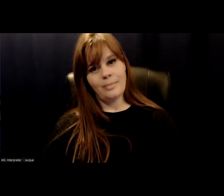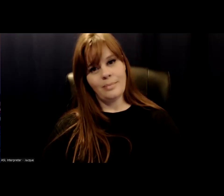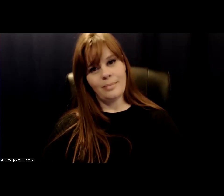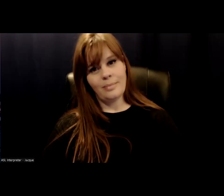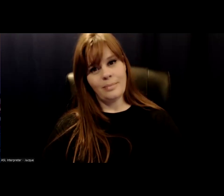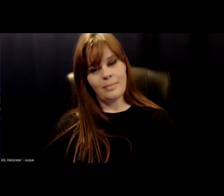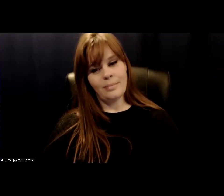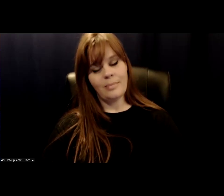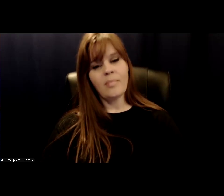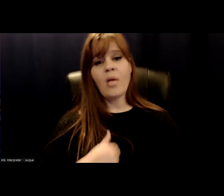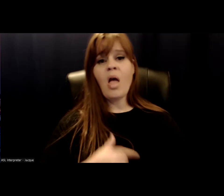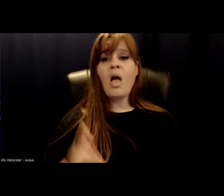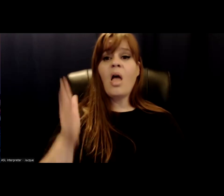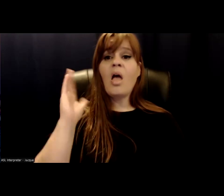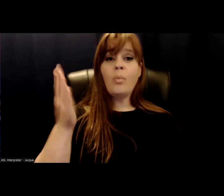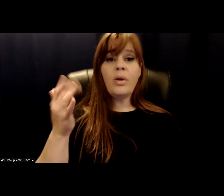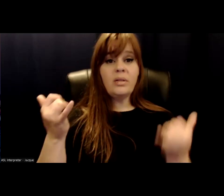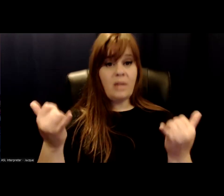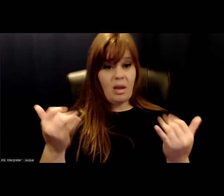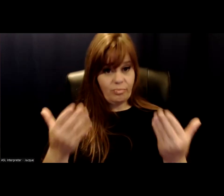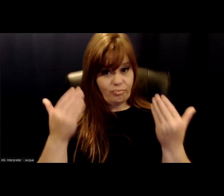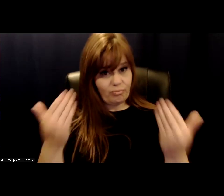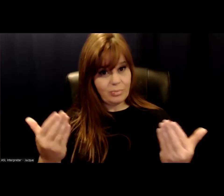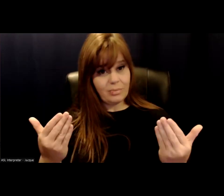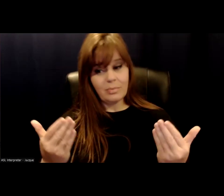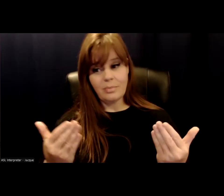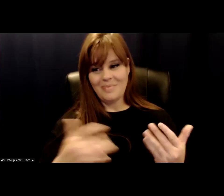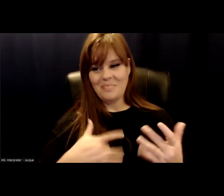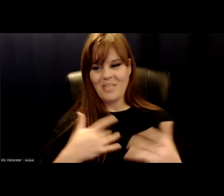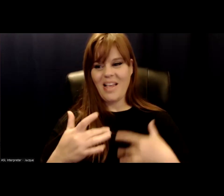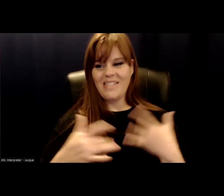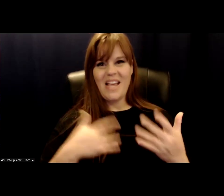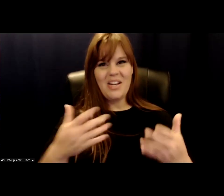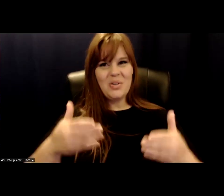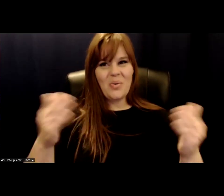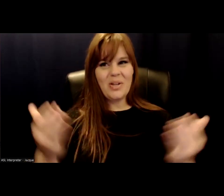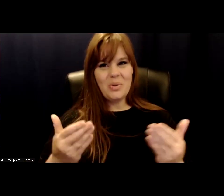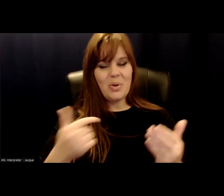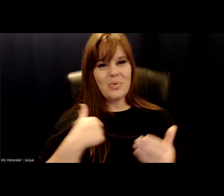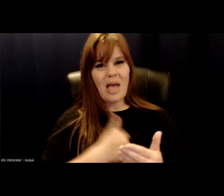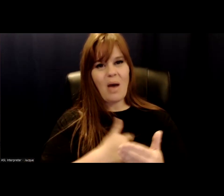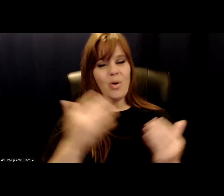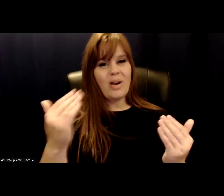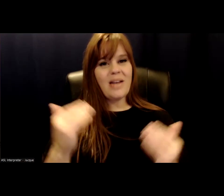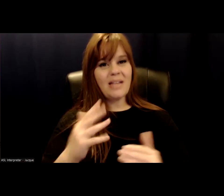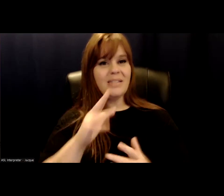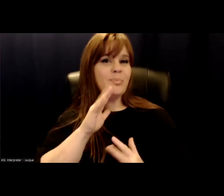I will now move forward, and I'm excited to introduce our next